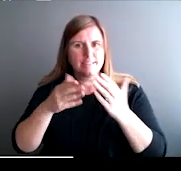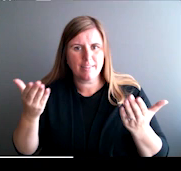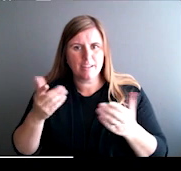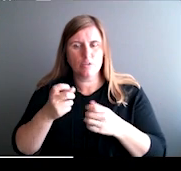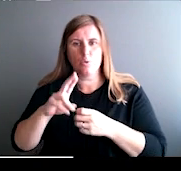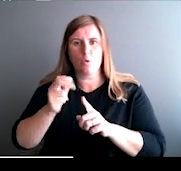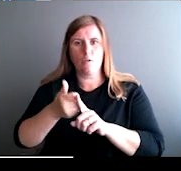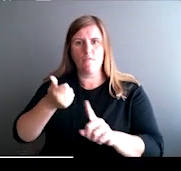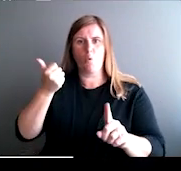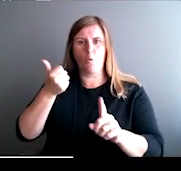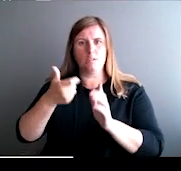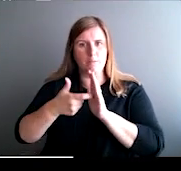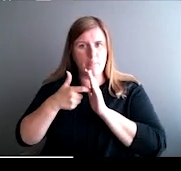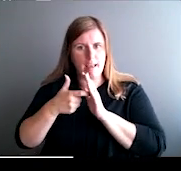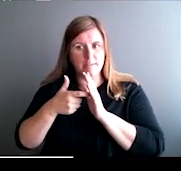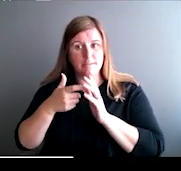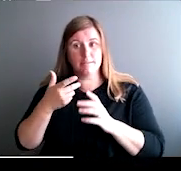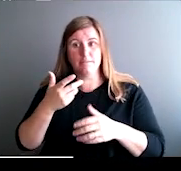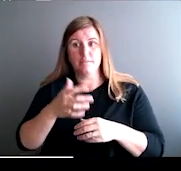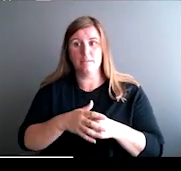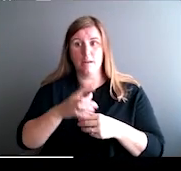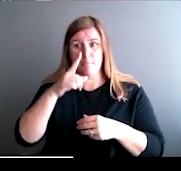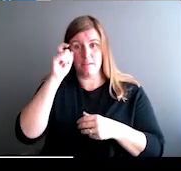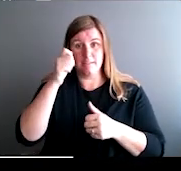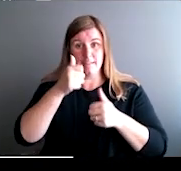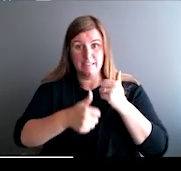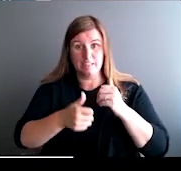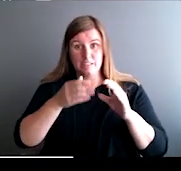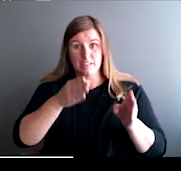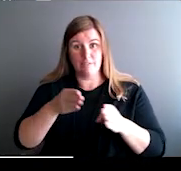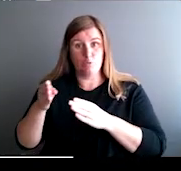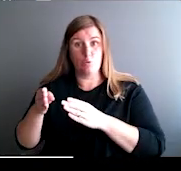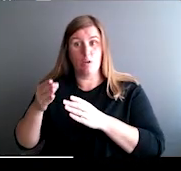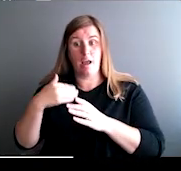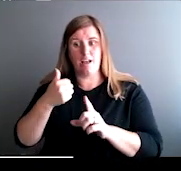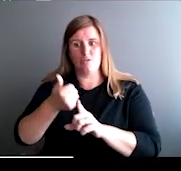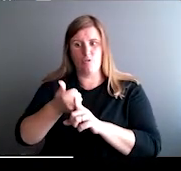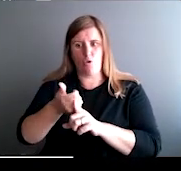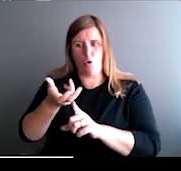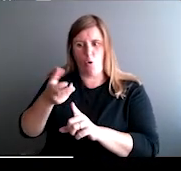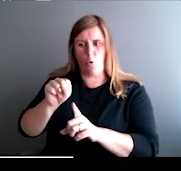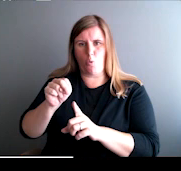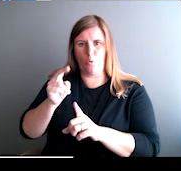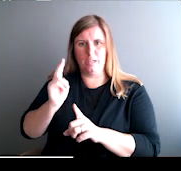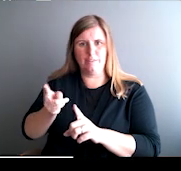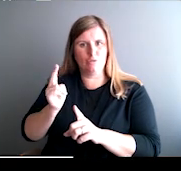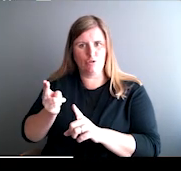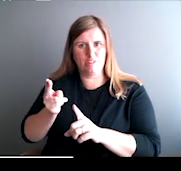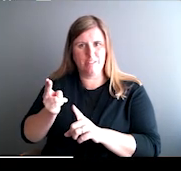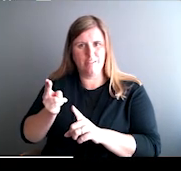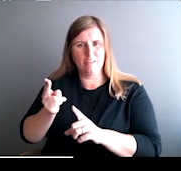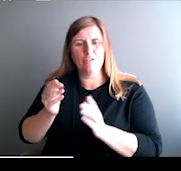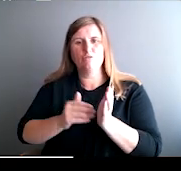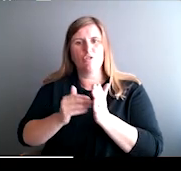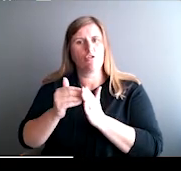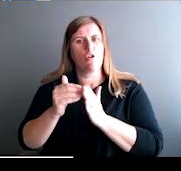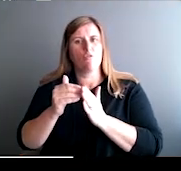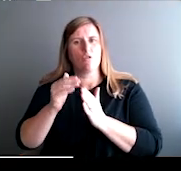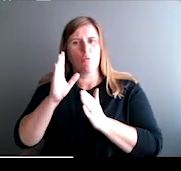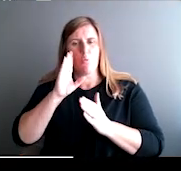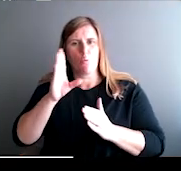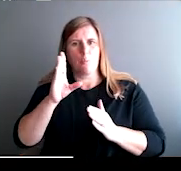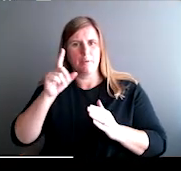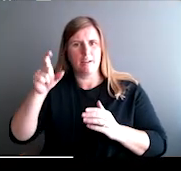things of that nature. And because each individual student comes with their individual history, it's oftentimes going to